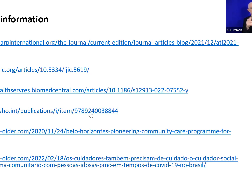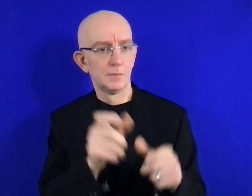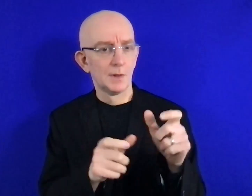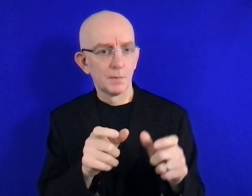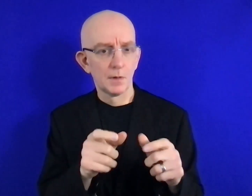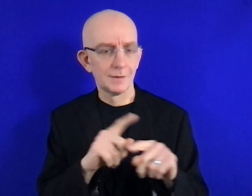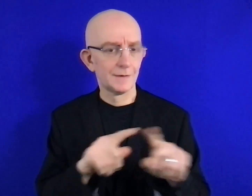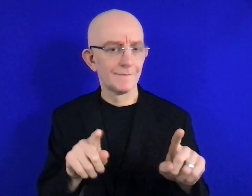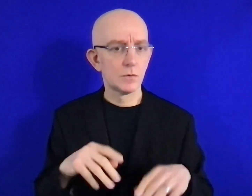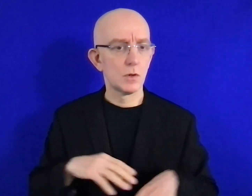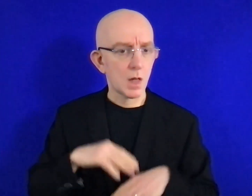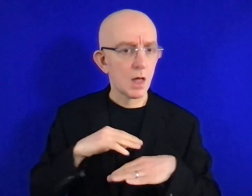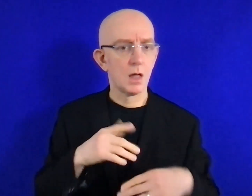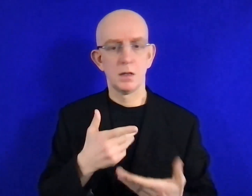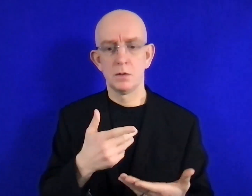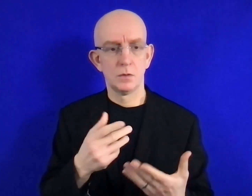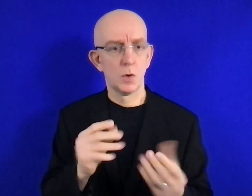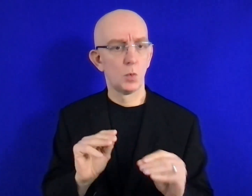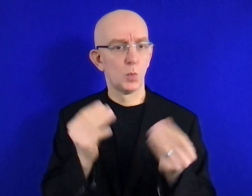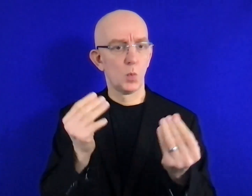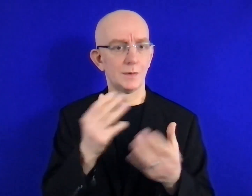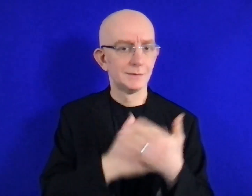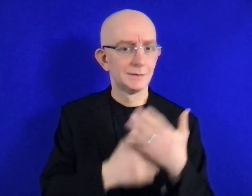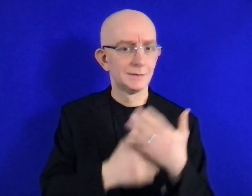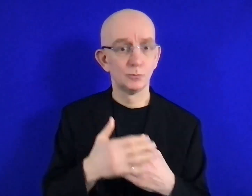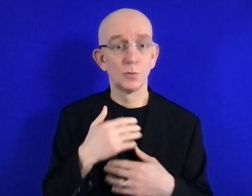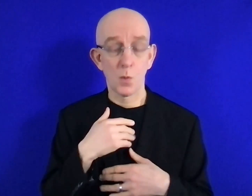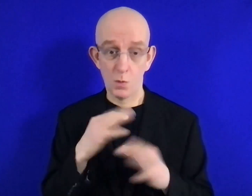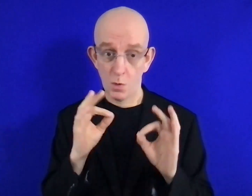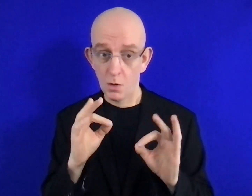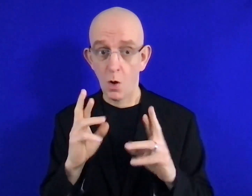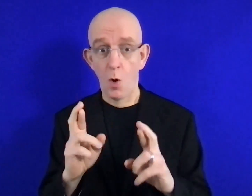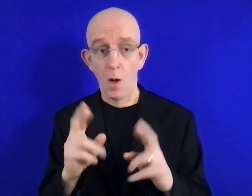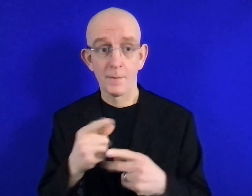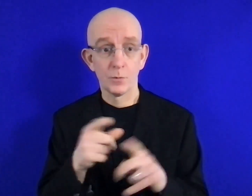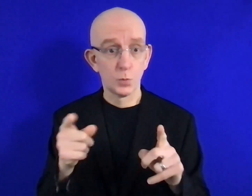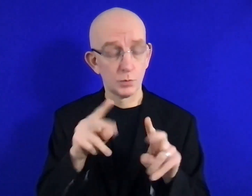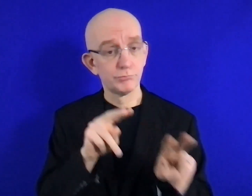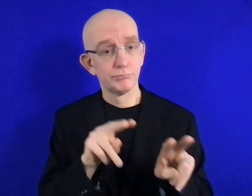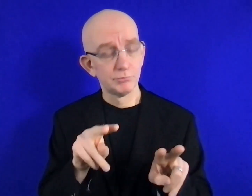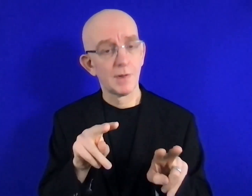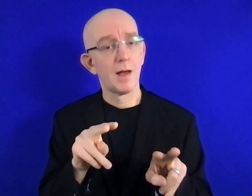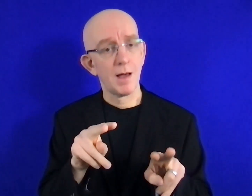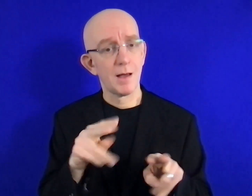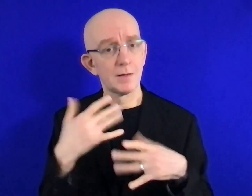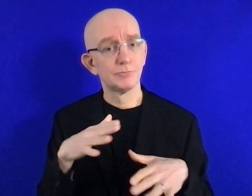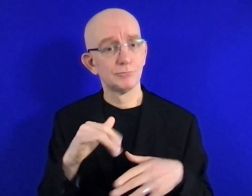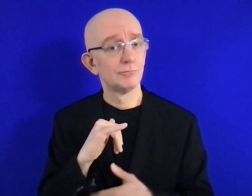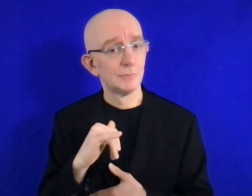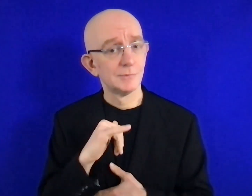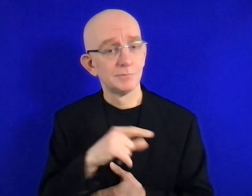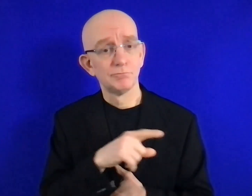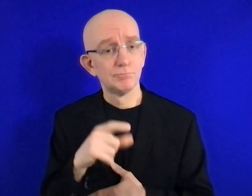Thank you, Peter. Thank you for that excellent start to this session. And as you highlight the need for evidence, and